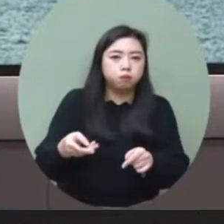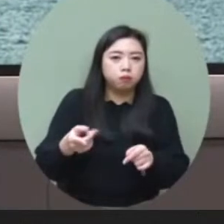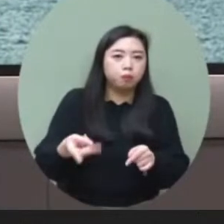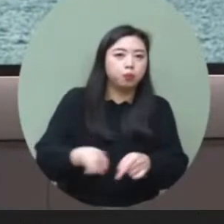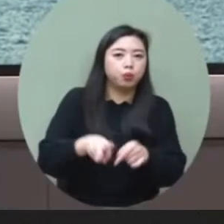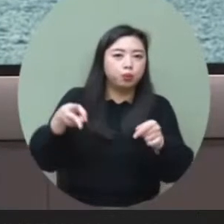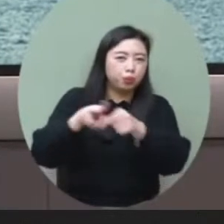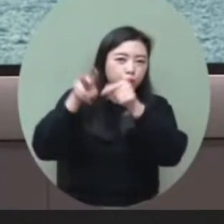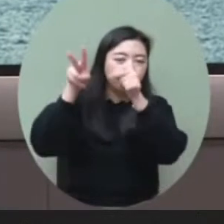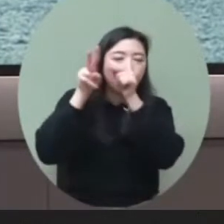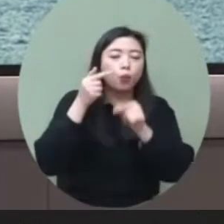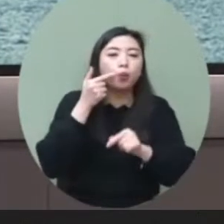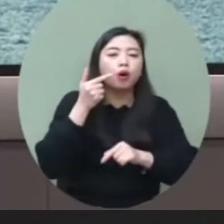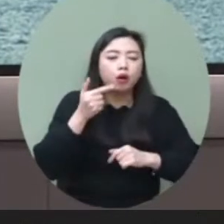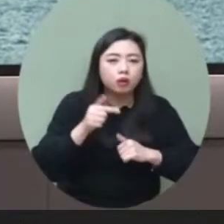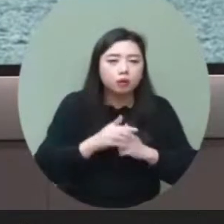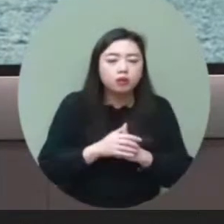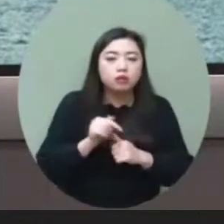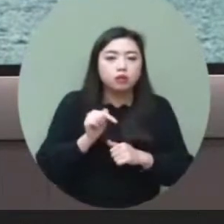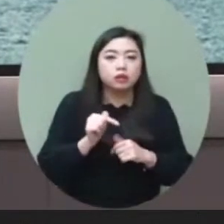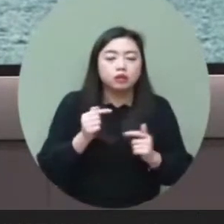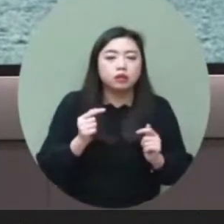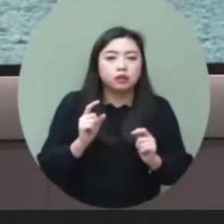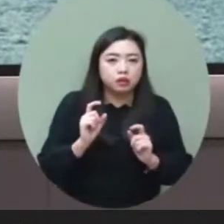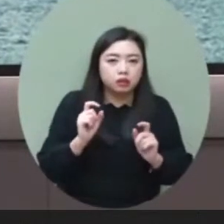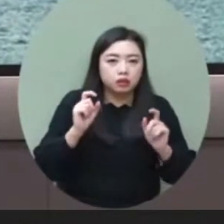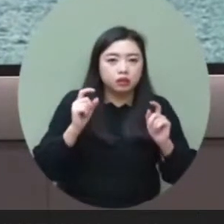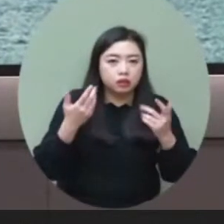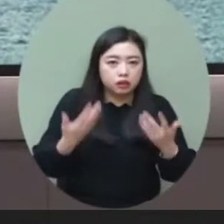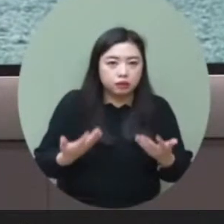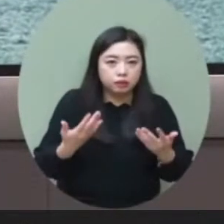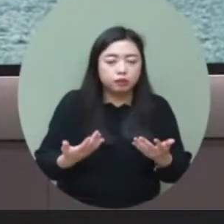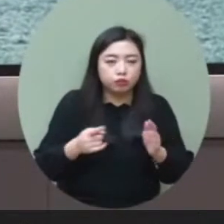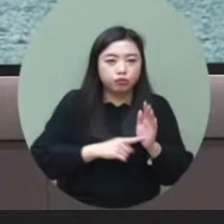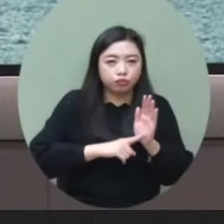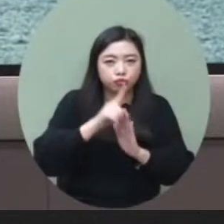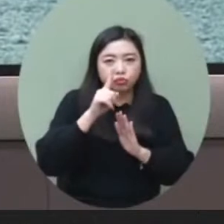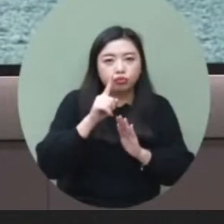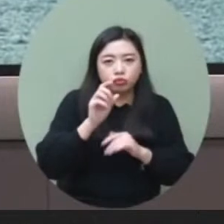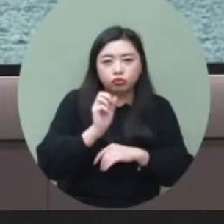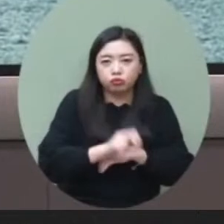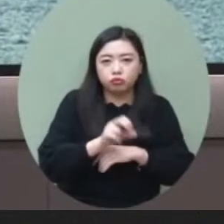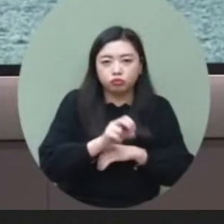we experience an exponential rise every 3 days.